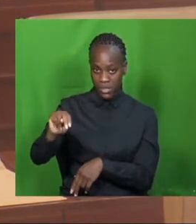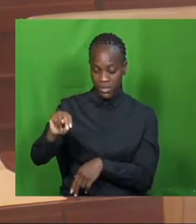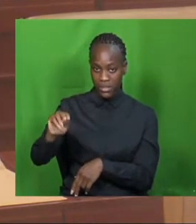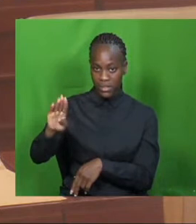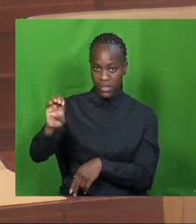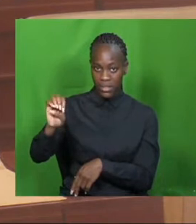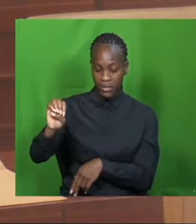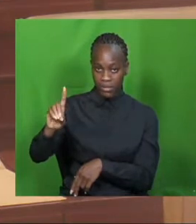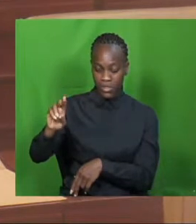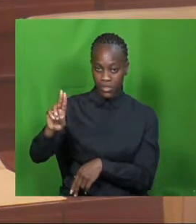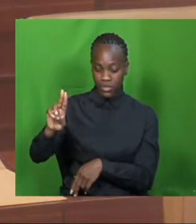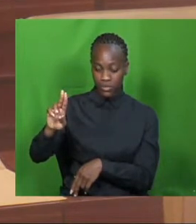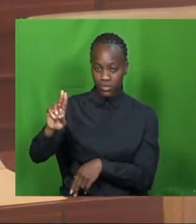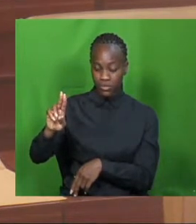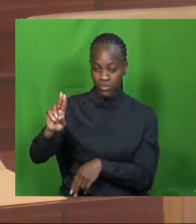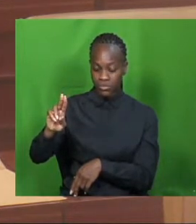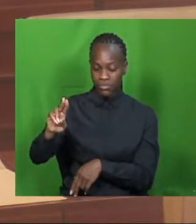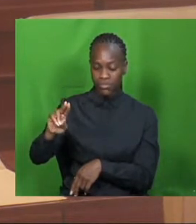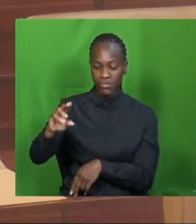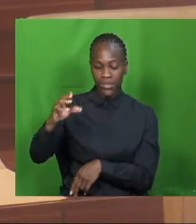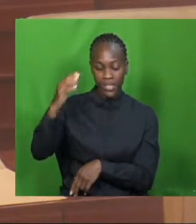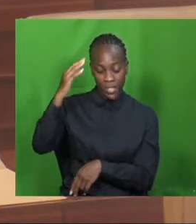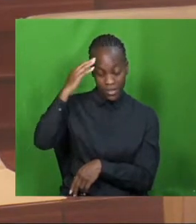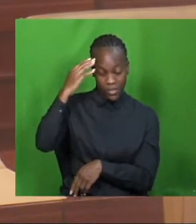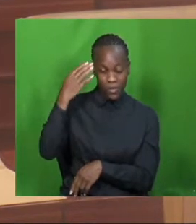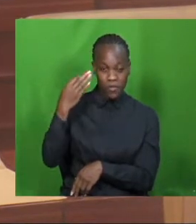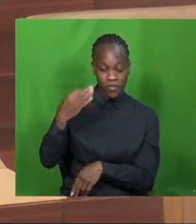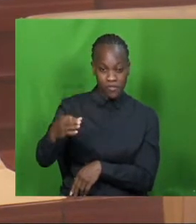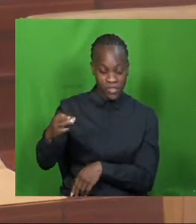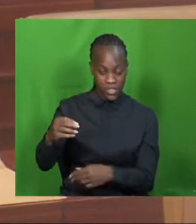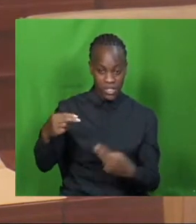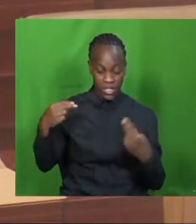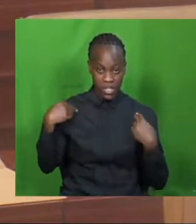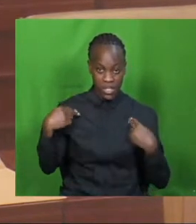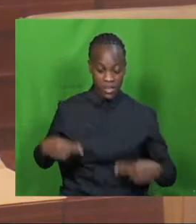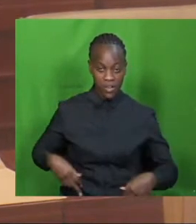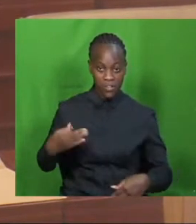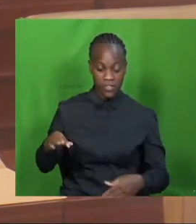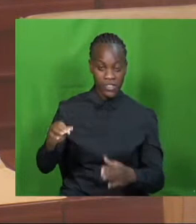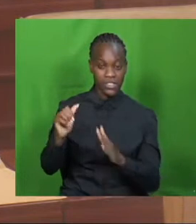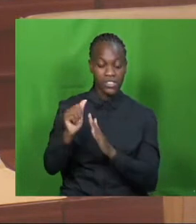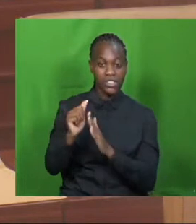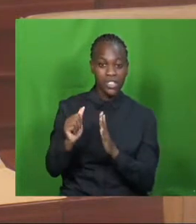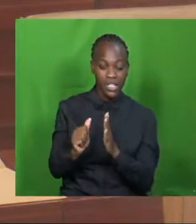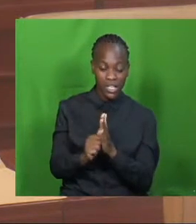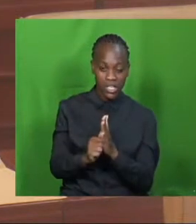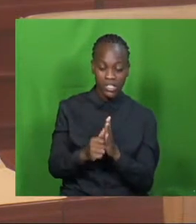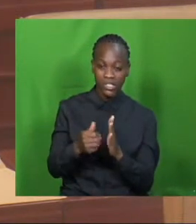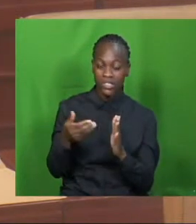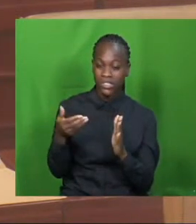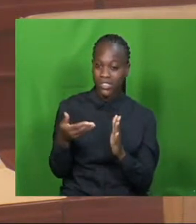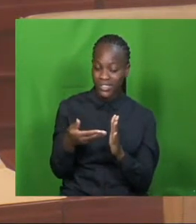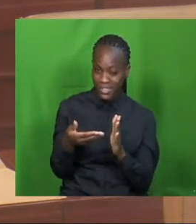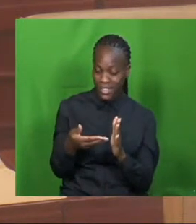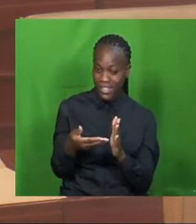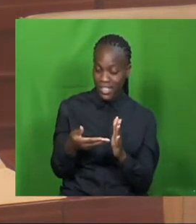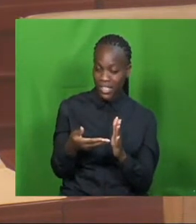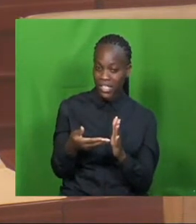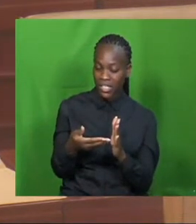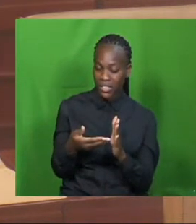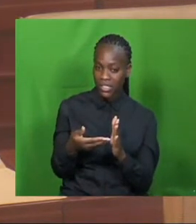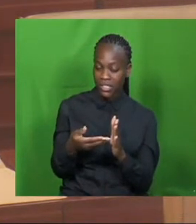Court. I may disagree with it, and I will continue to disagree with it, because the business of the House is mostly transacted